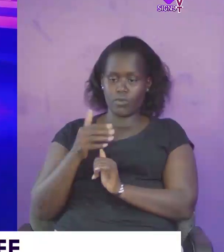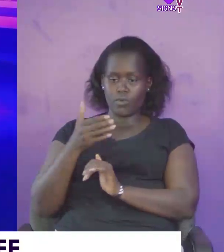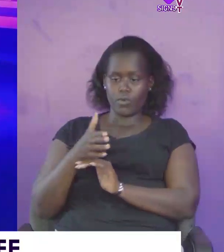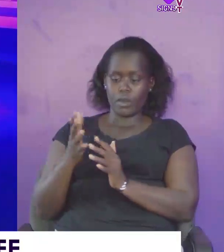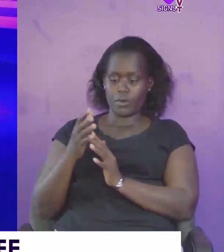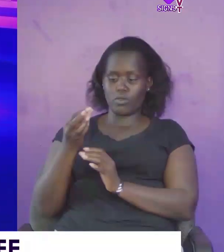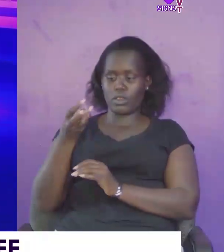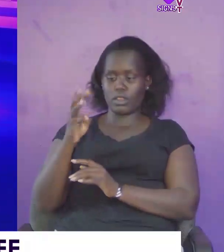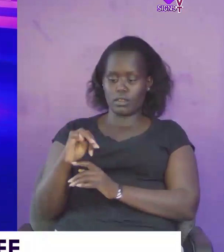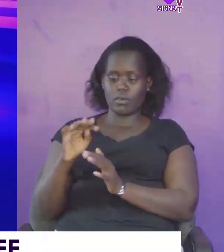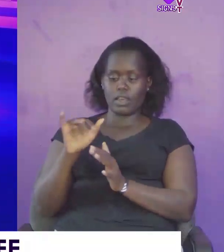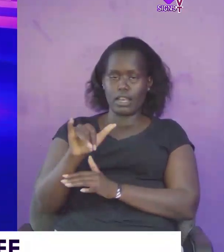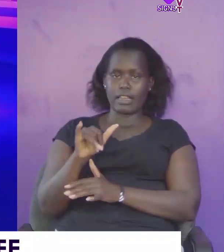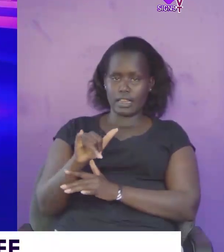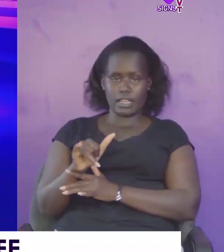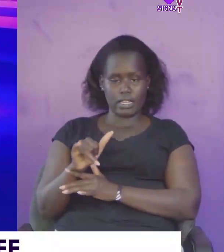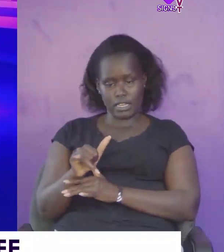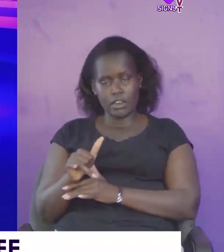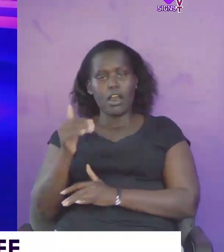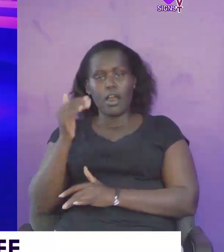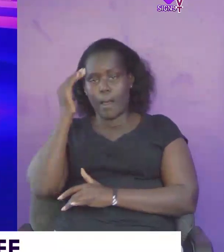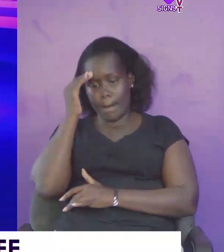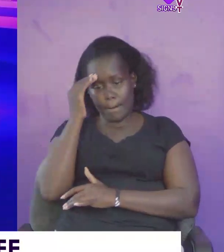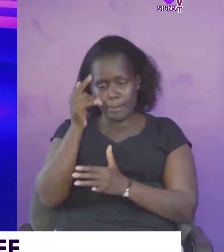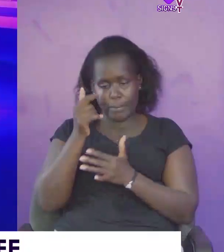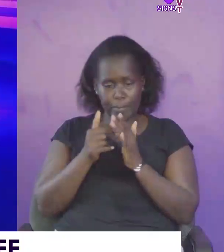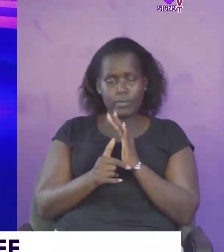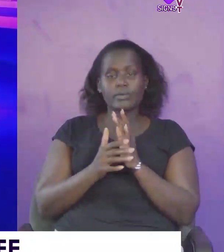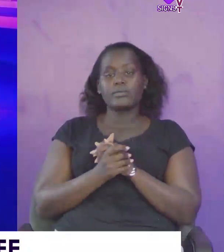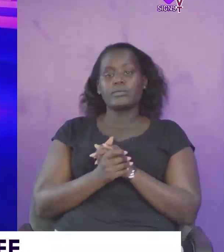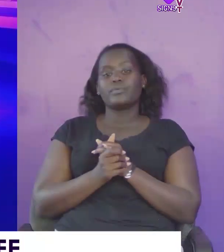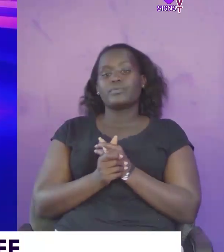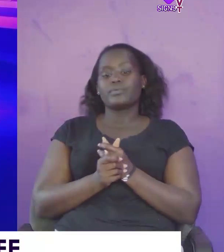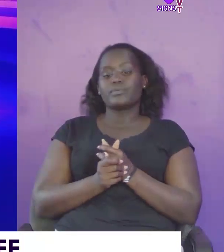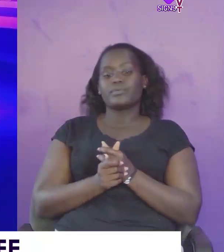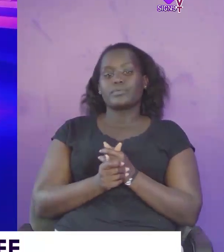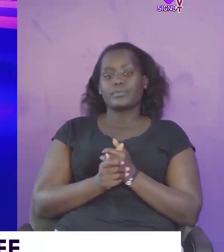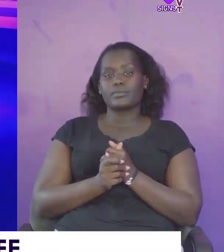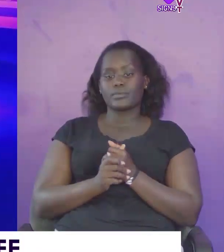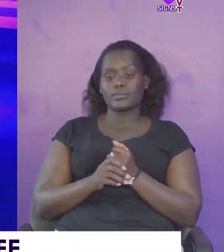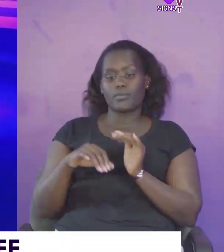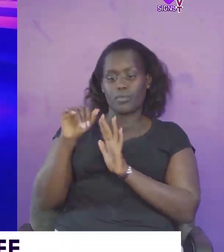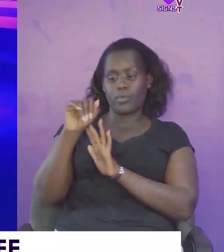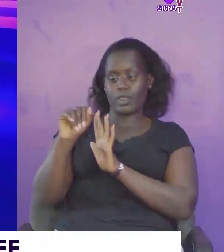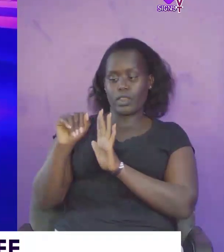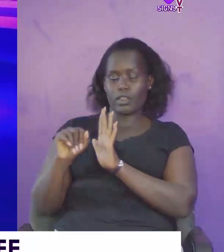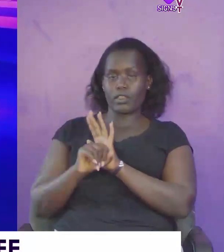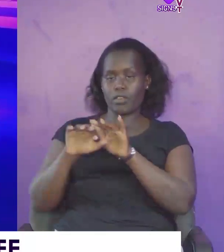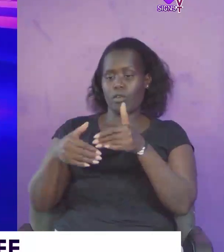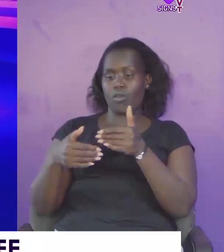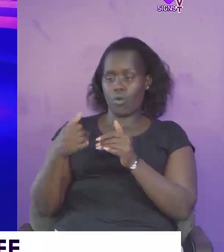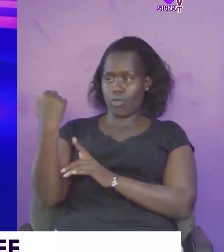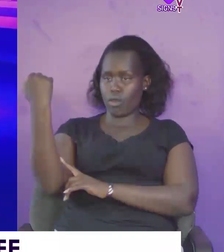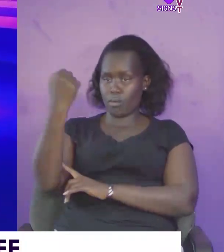and that realization, that actualization, is the fact that the state or political